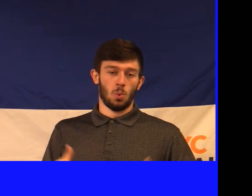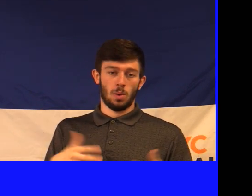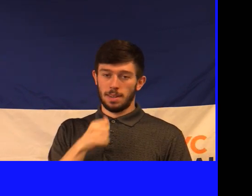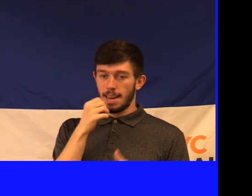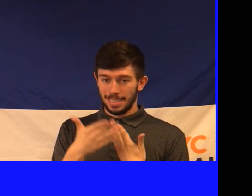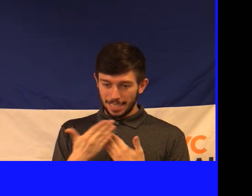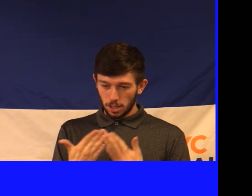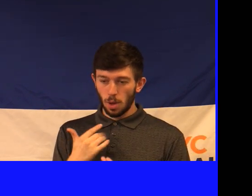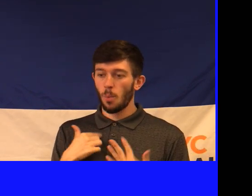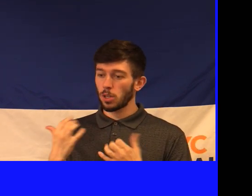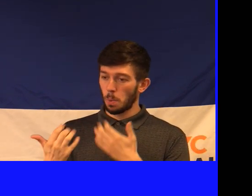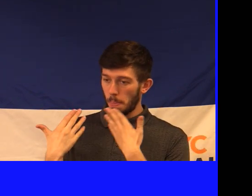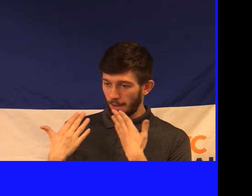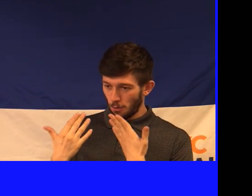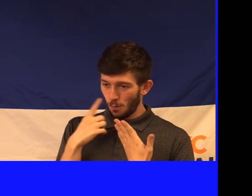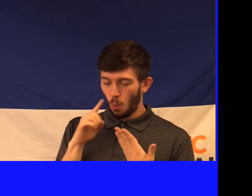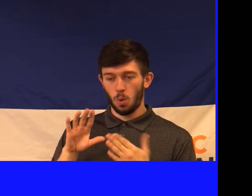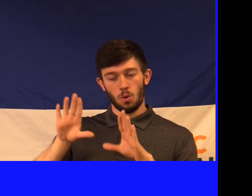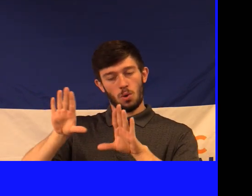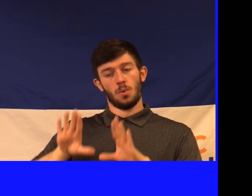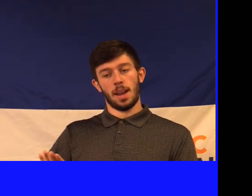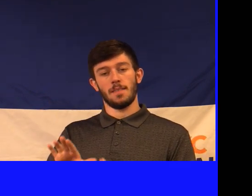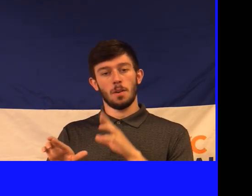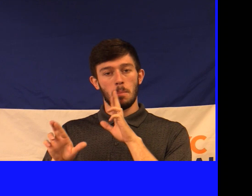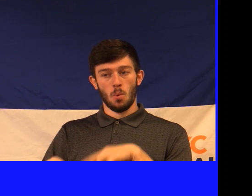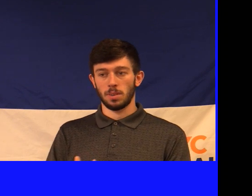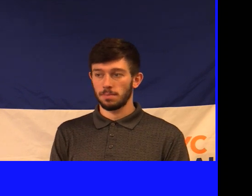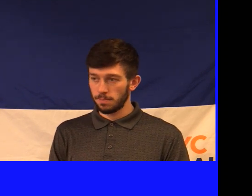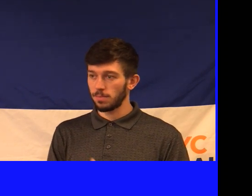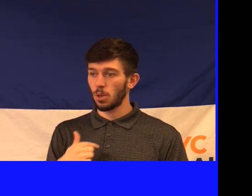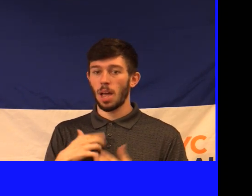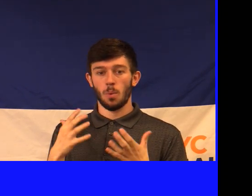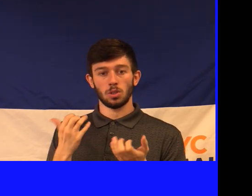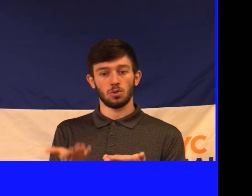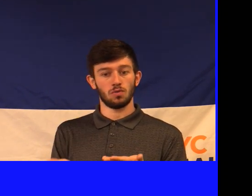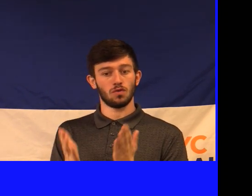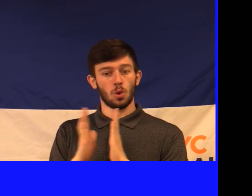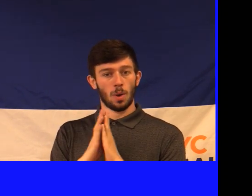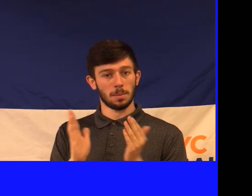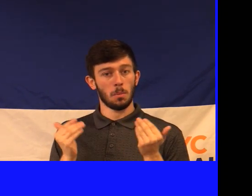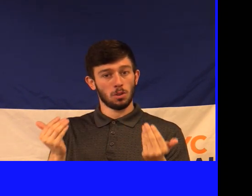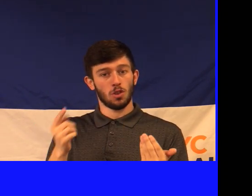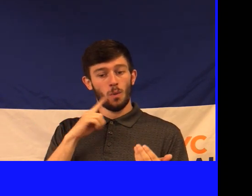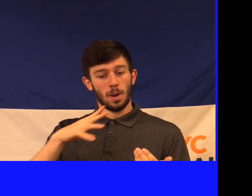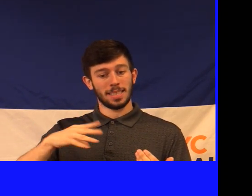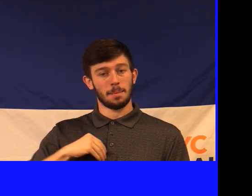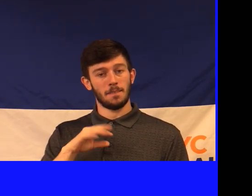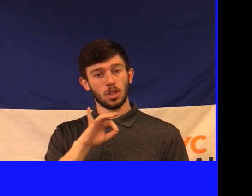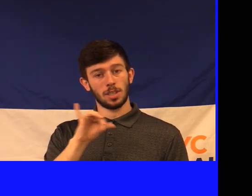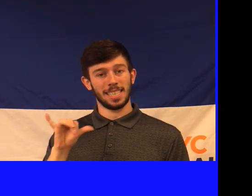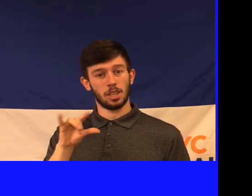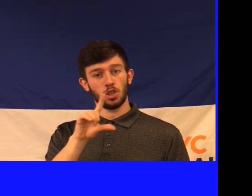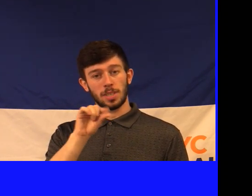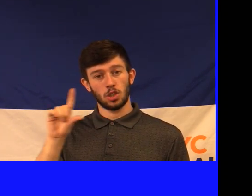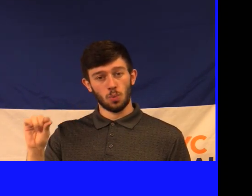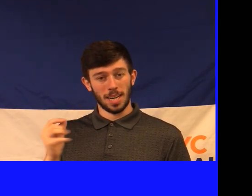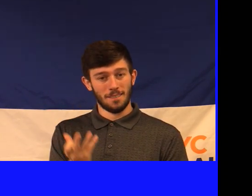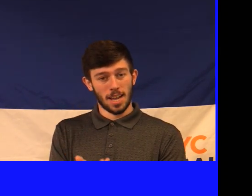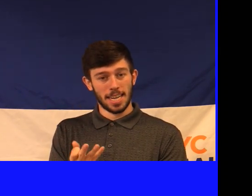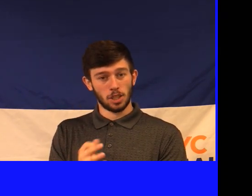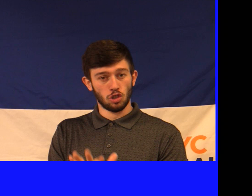for a great report. Hearing that, I would like to request a motion to accept the fiscal year 2020 financial